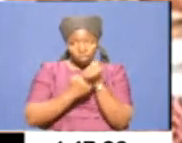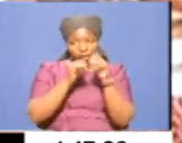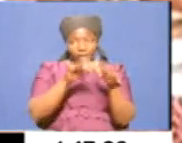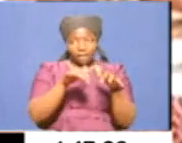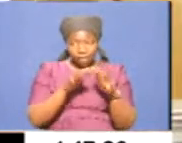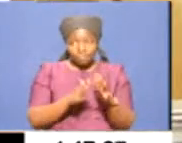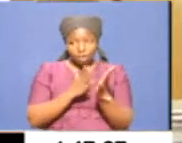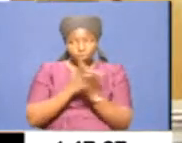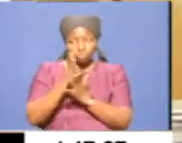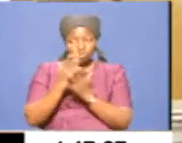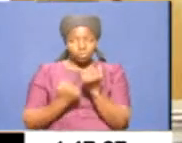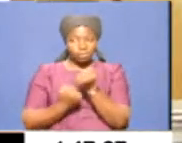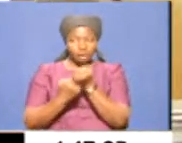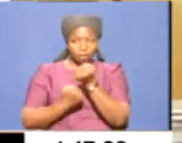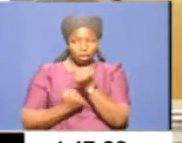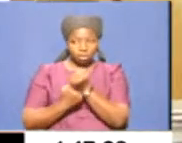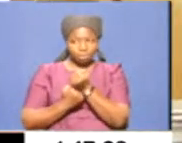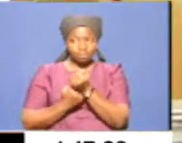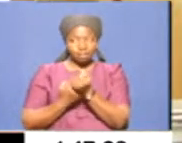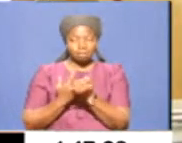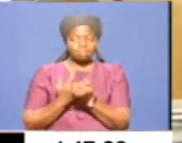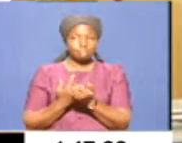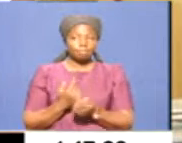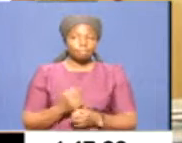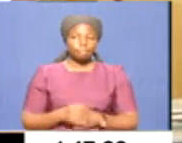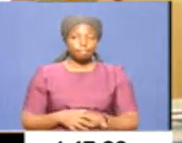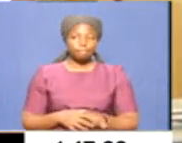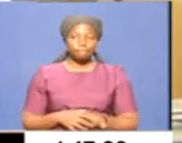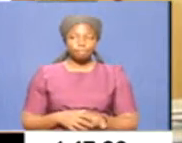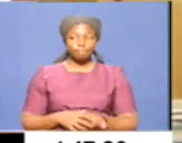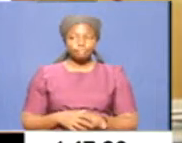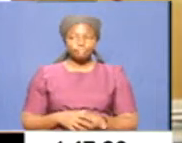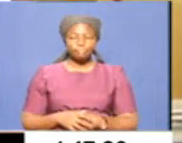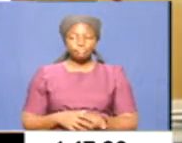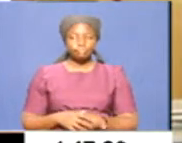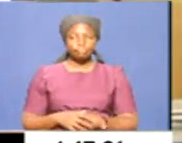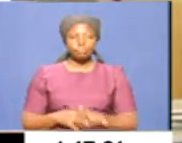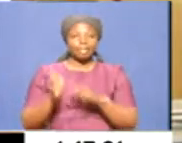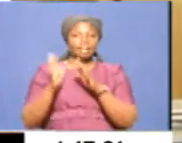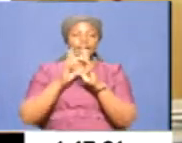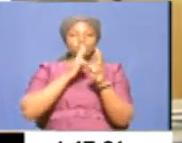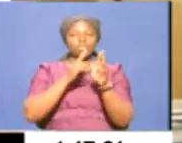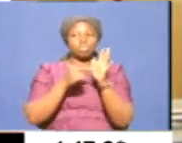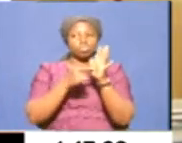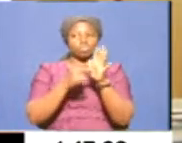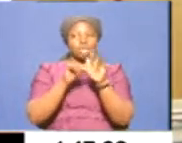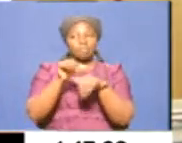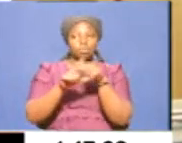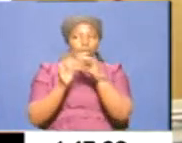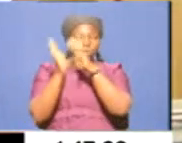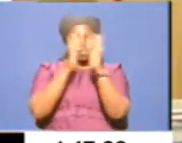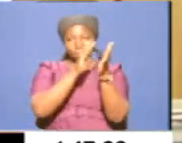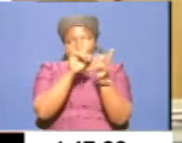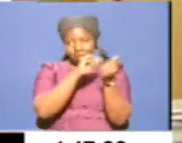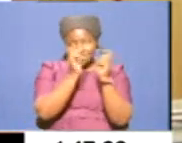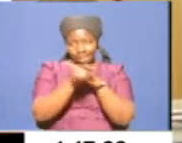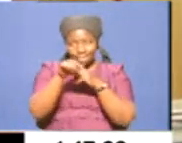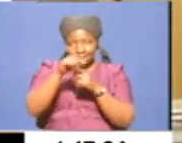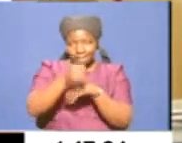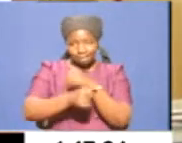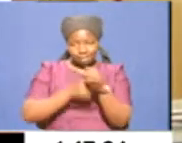through subsidies. Like the reports are showing in terms of climate change, like this year, you can see it was supposed to be in short